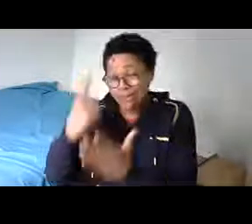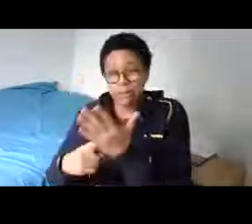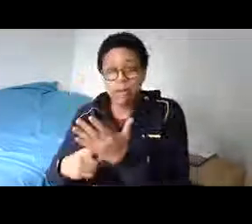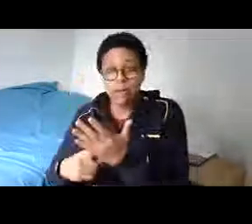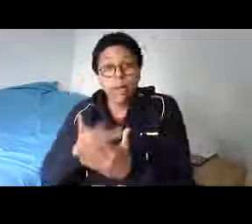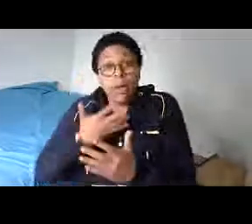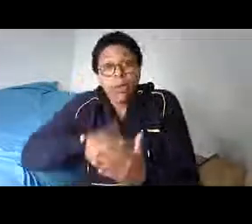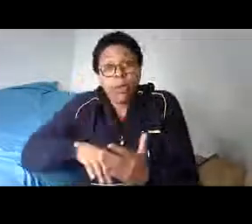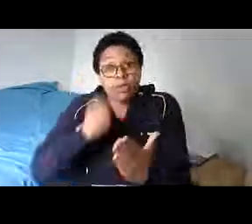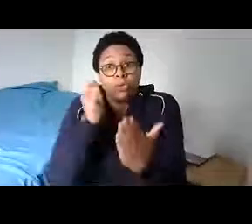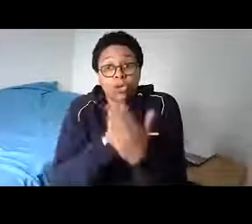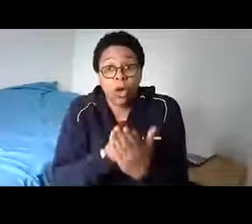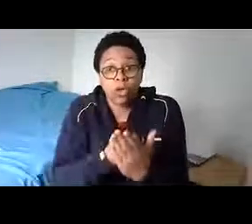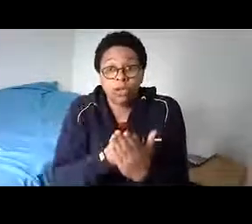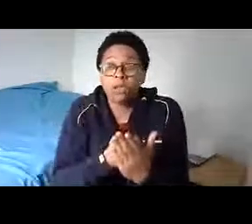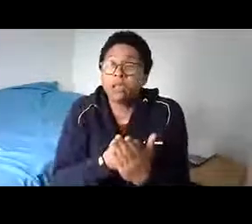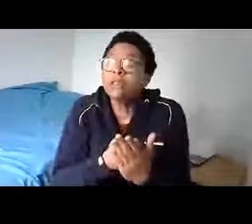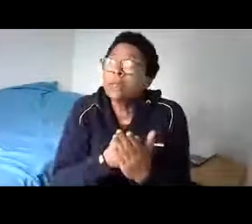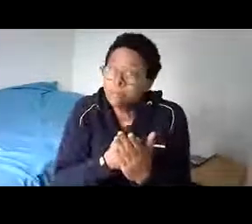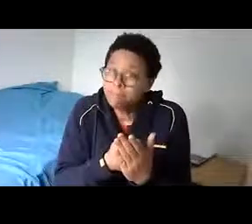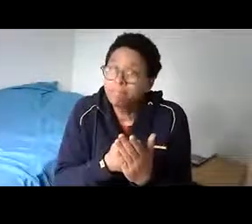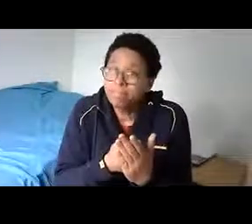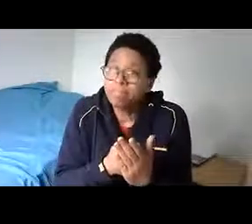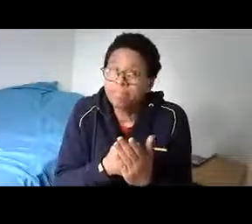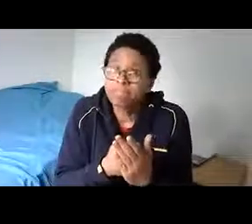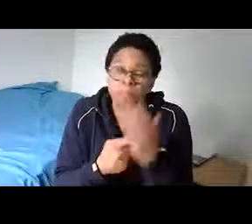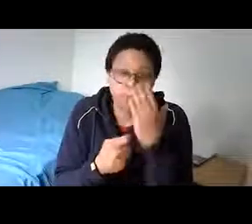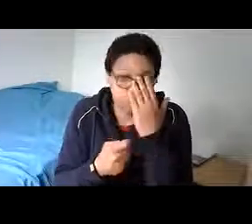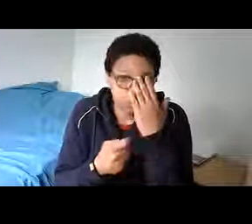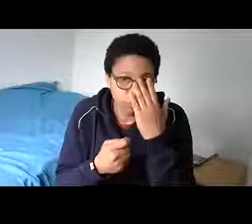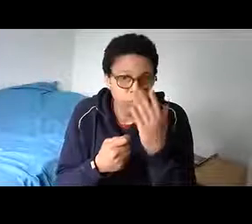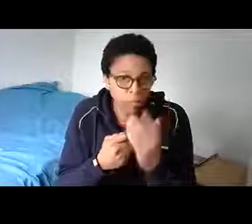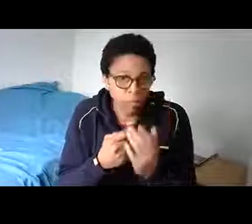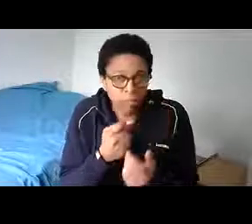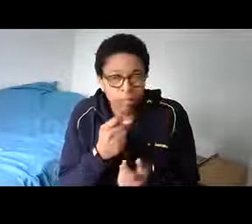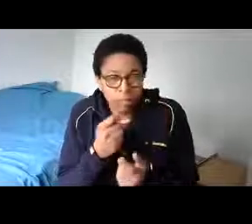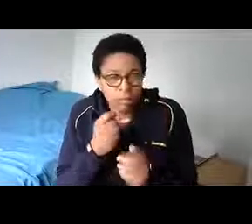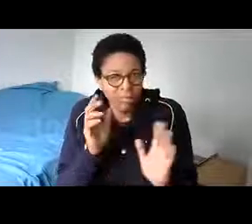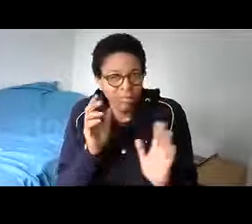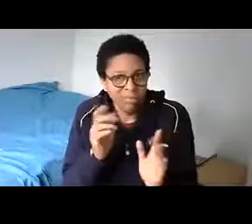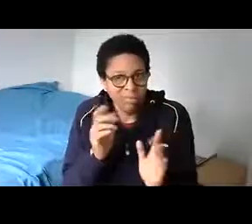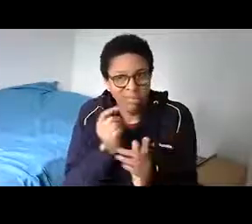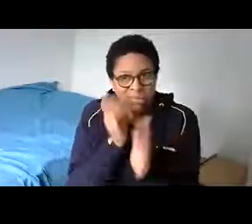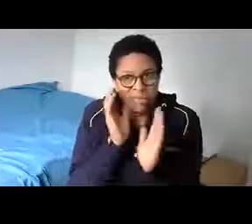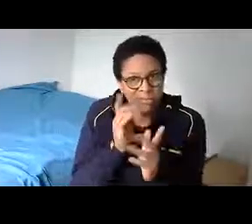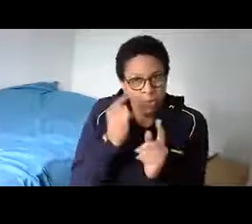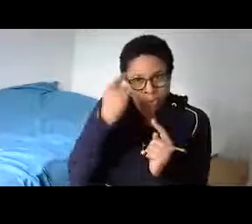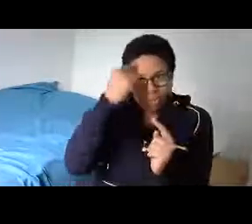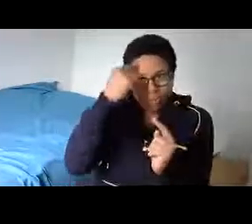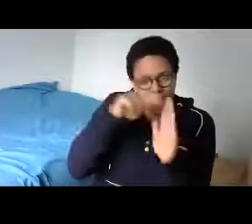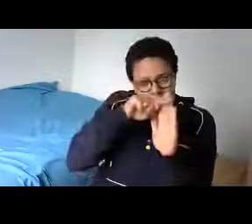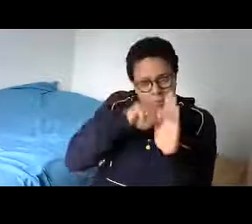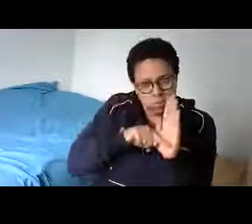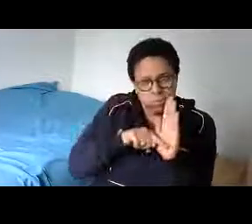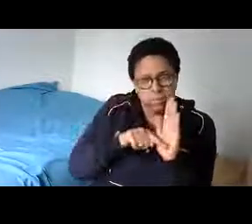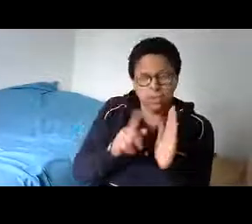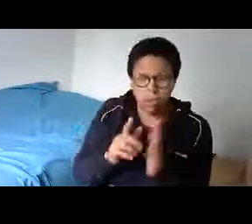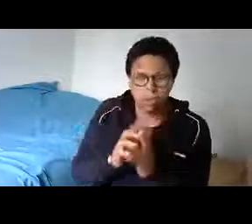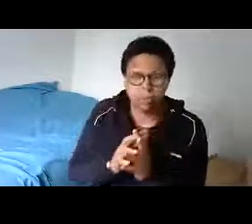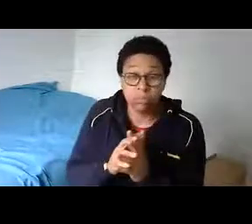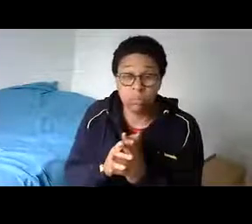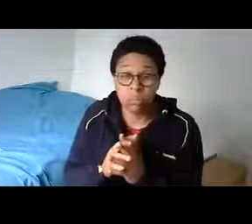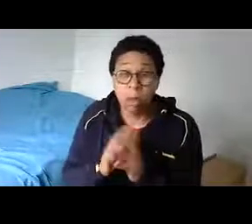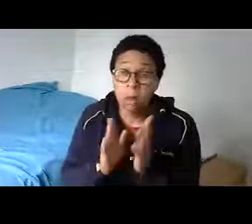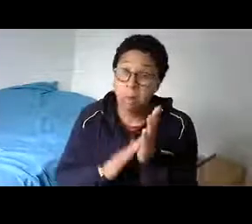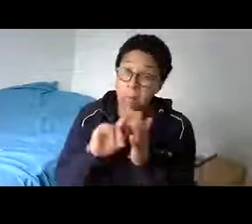And so Merton, for example, has a policy which is, I think it's on the website. So it is important to have a